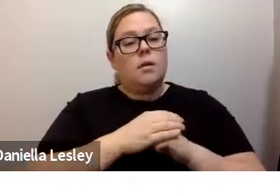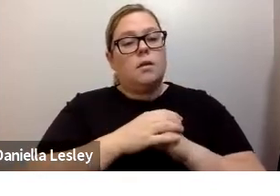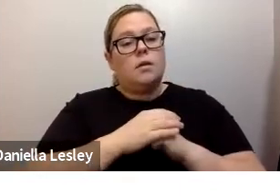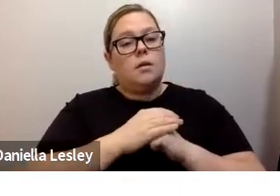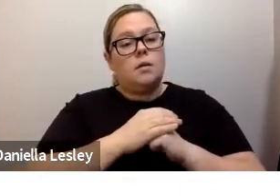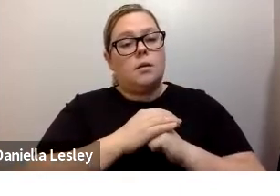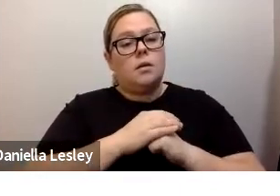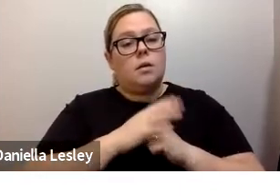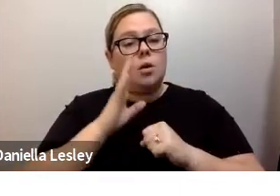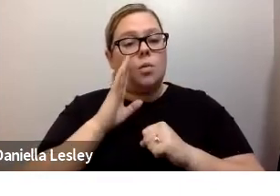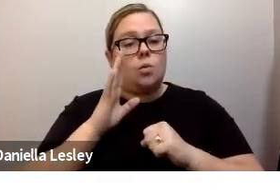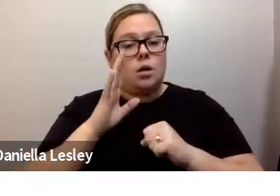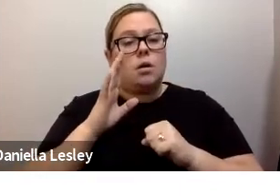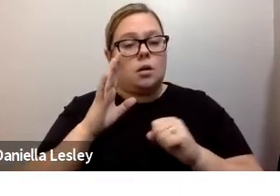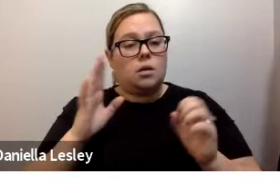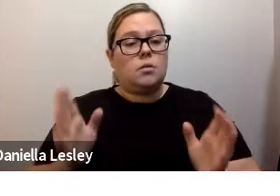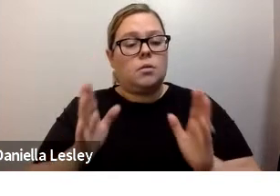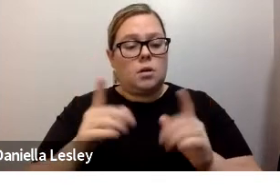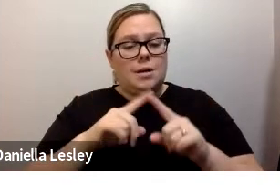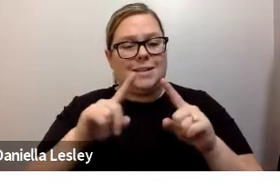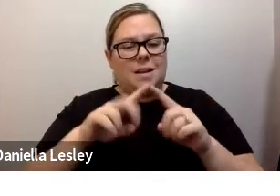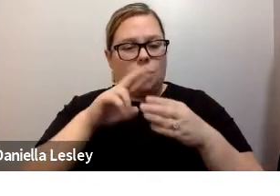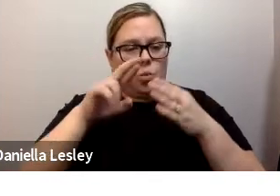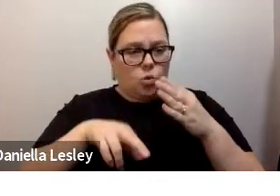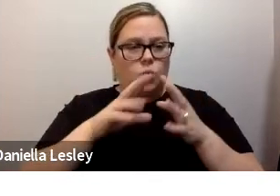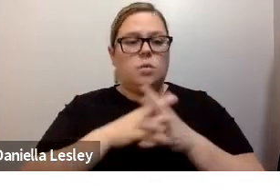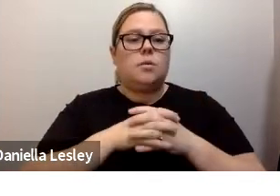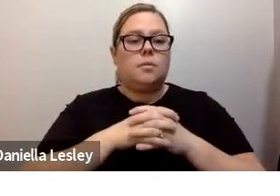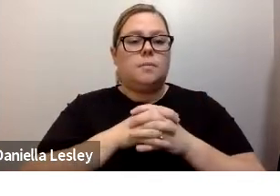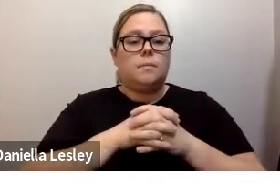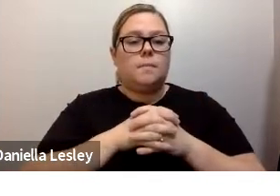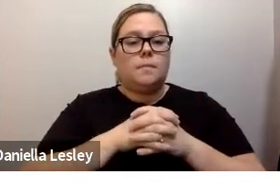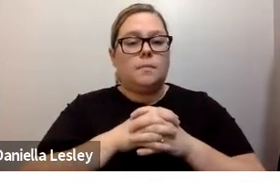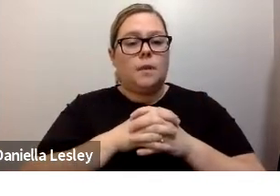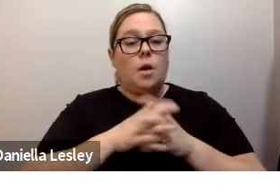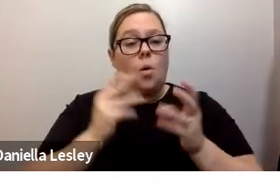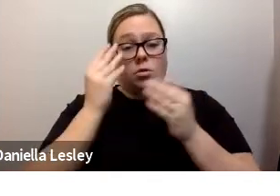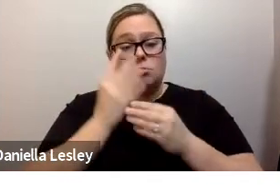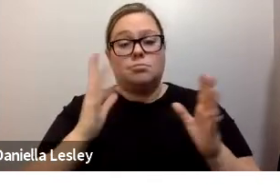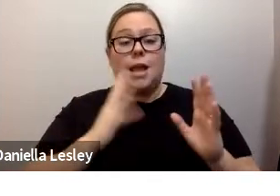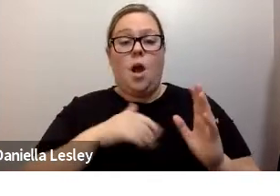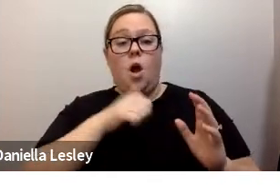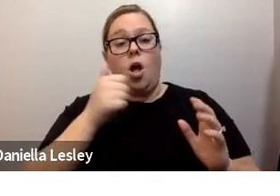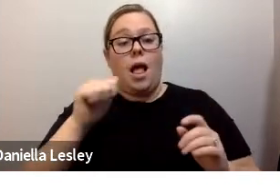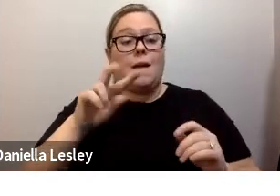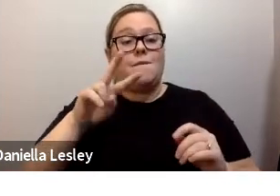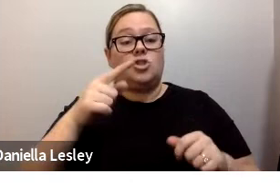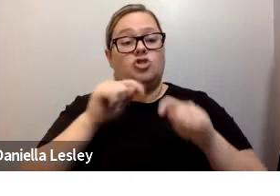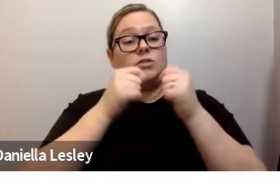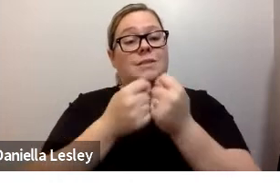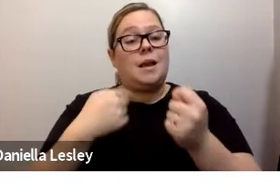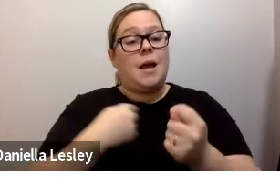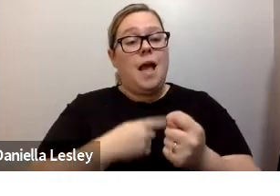an exercise intervention, and disseminate results. I'd like to acknowledge our other AVG team members for